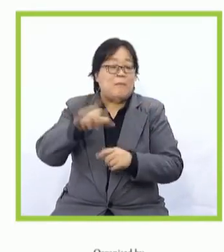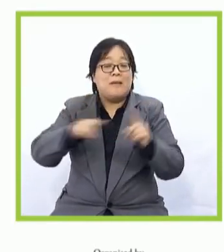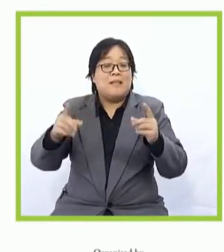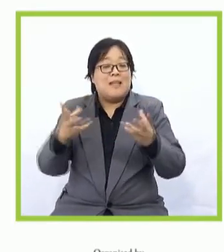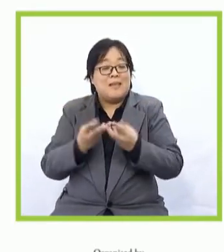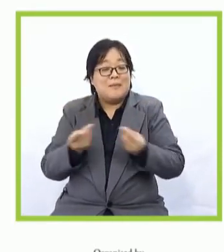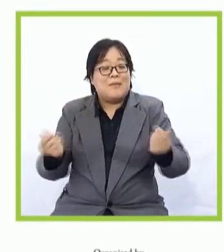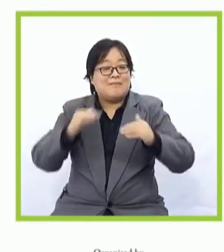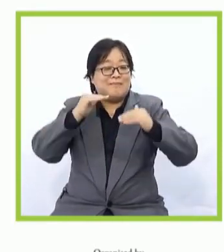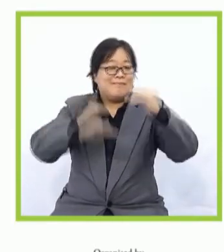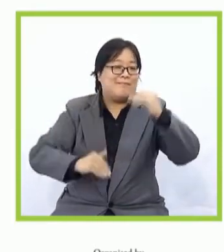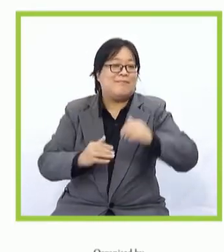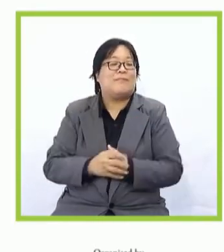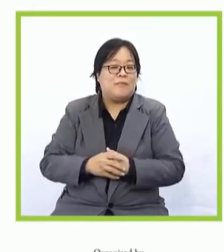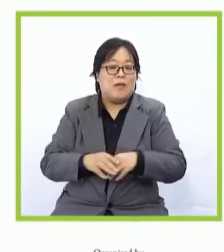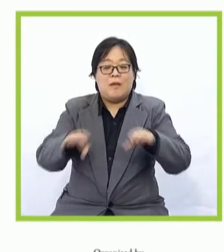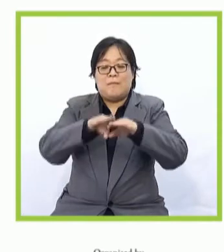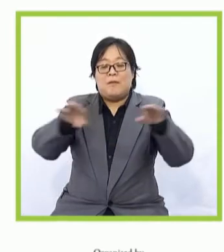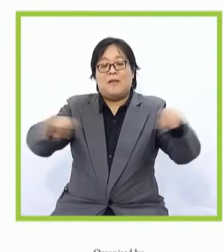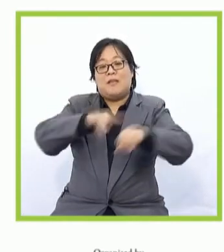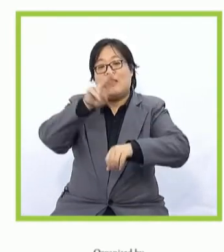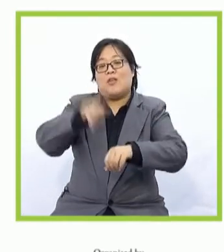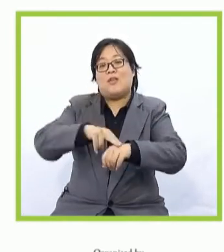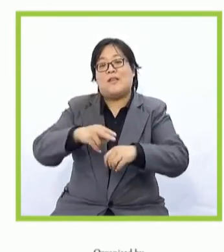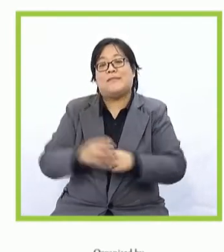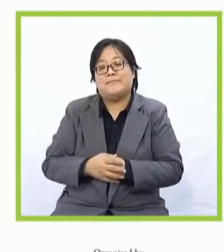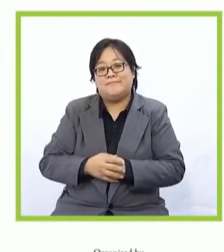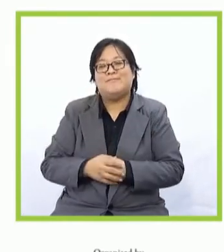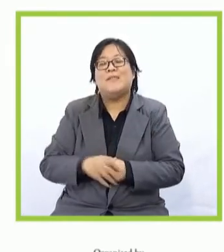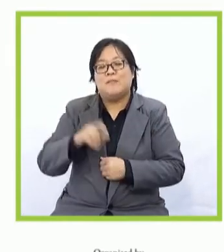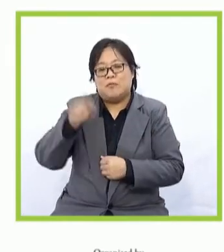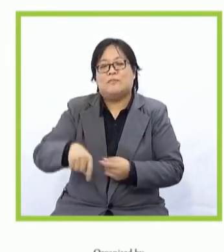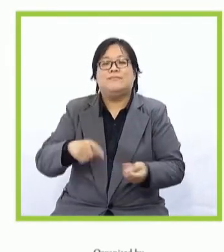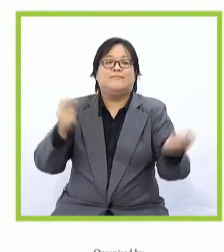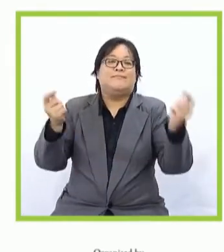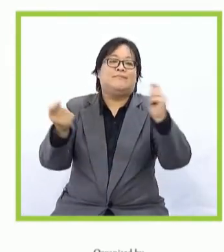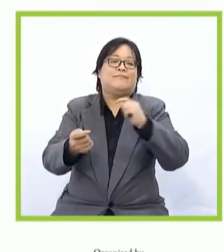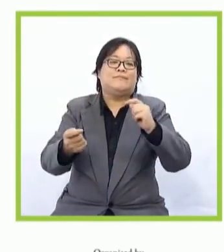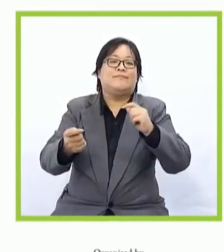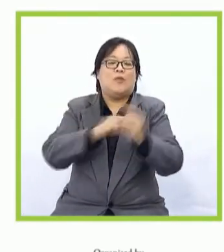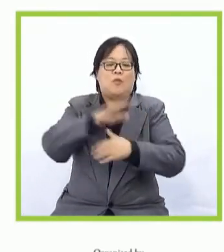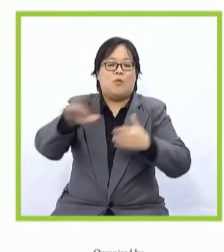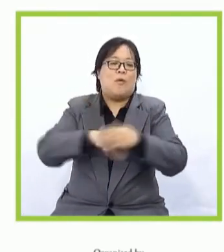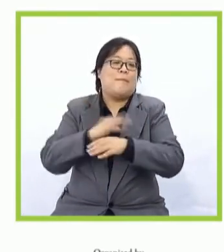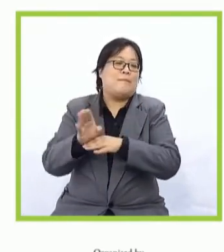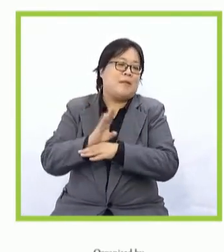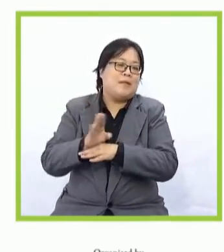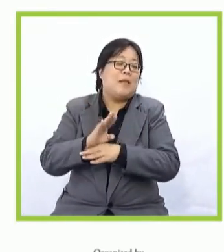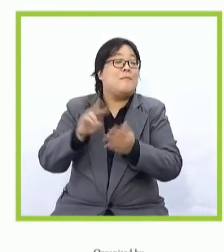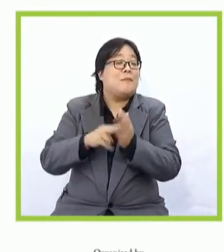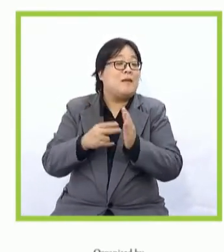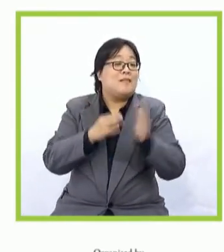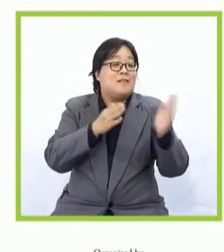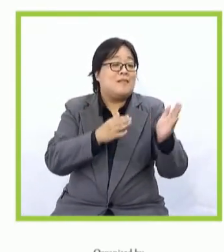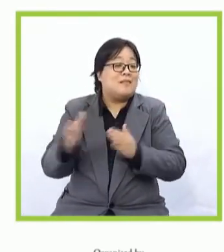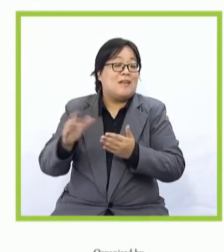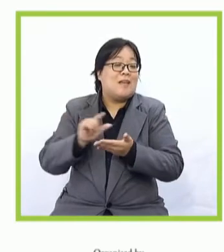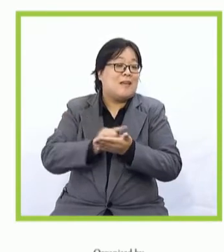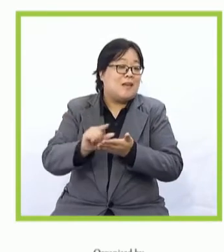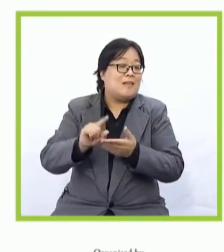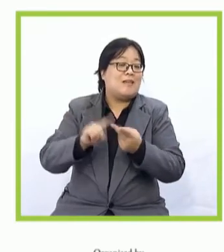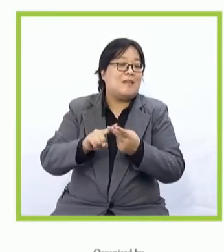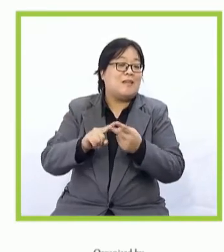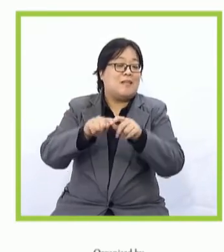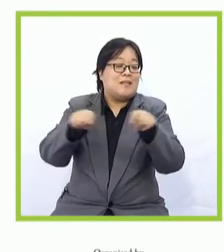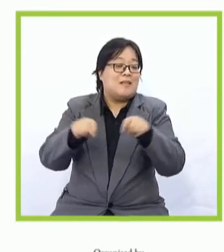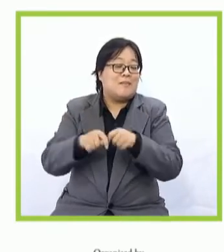tackle inequality at a national level, we need to reshape the core of all business, which means shifting wages and conditions and